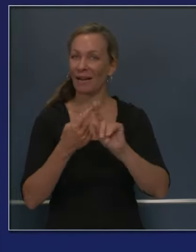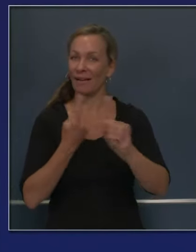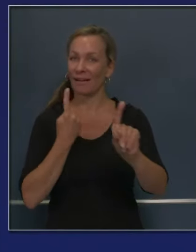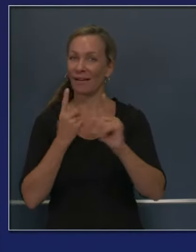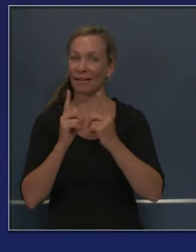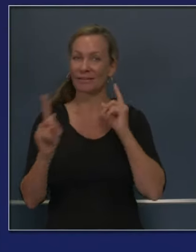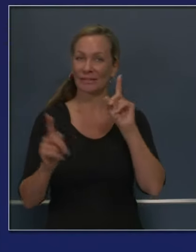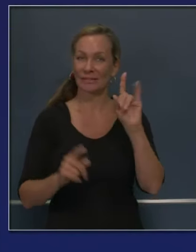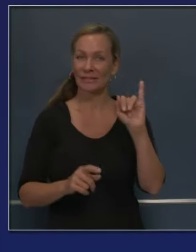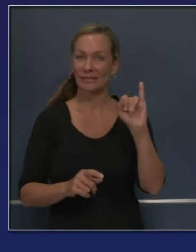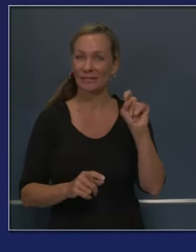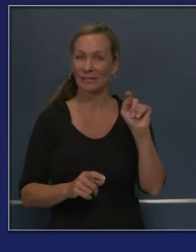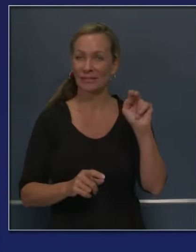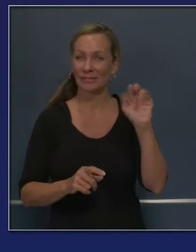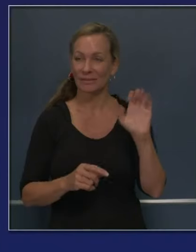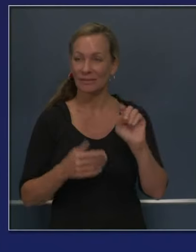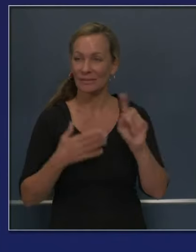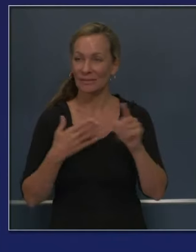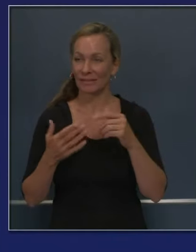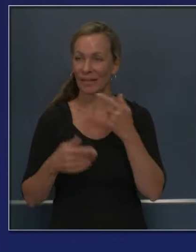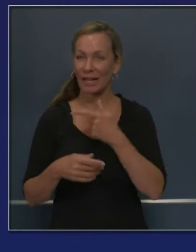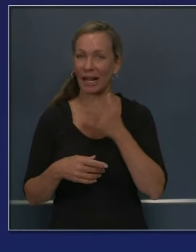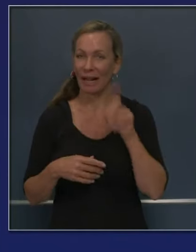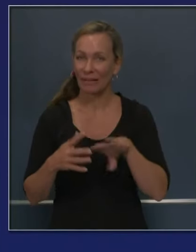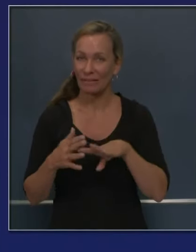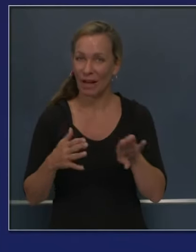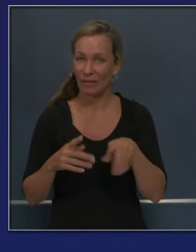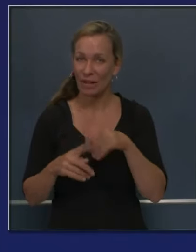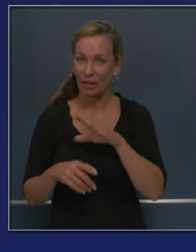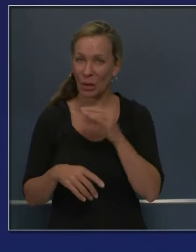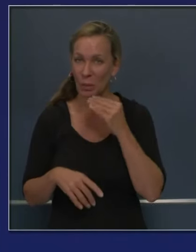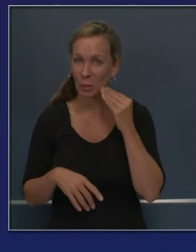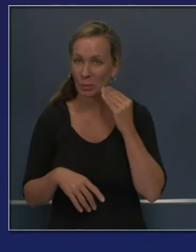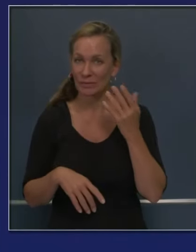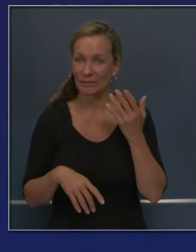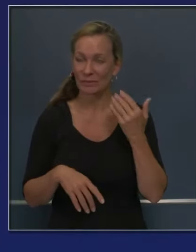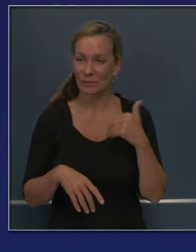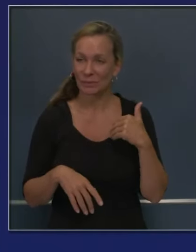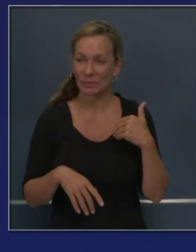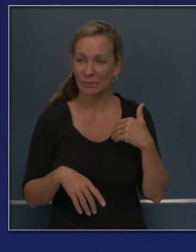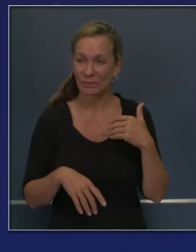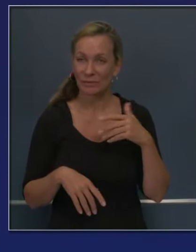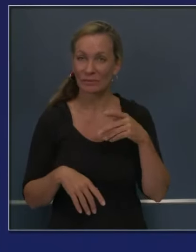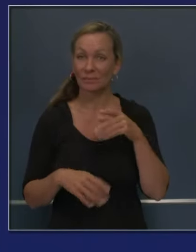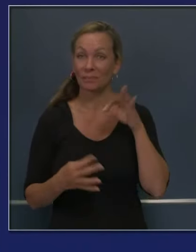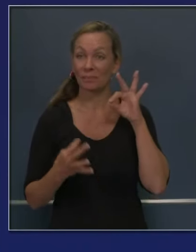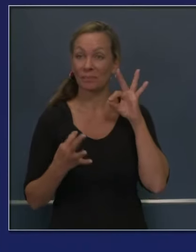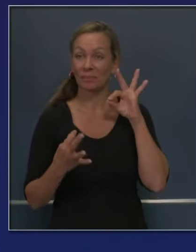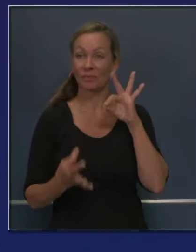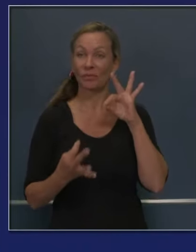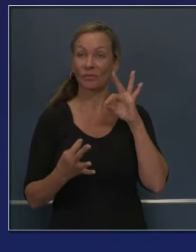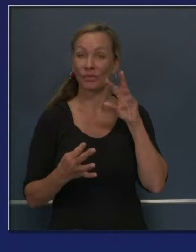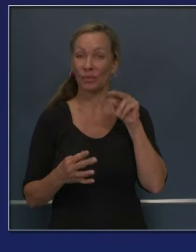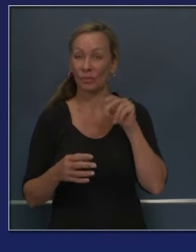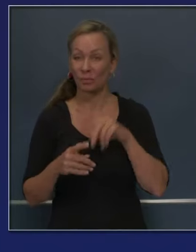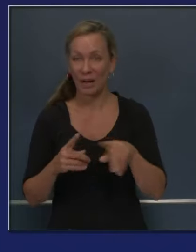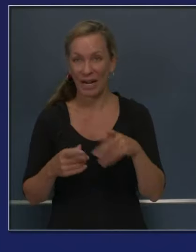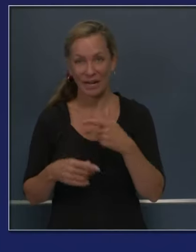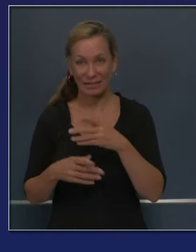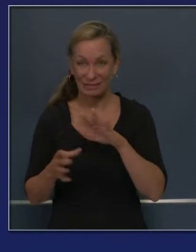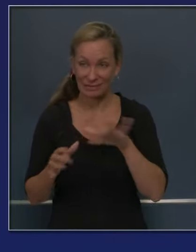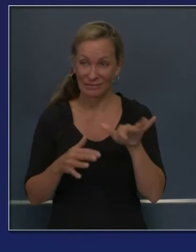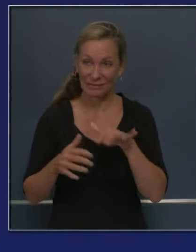into this facility. So nothing's perfect. Everybody's human, trying to do their absolute best. But what I saw, I